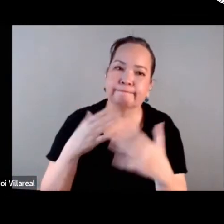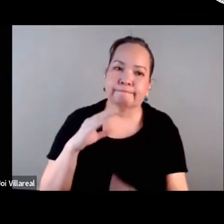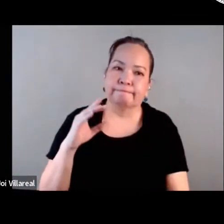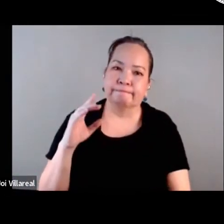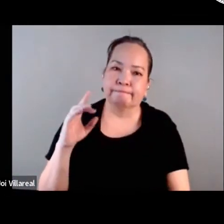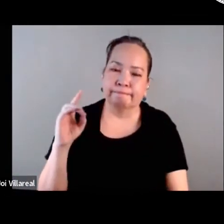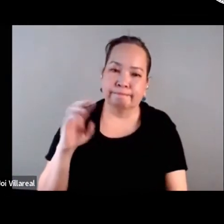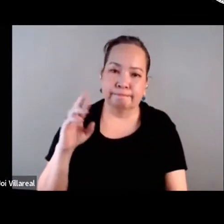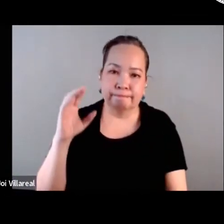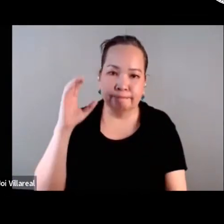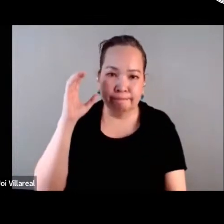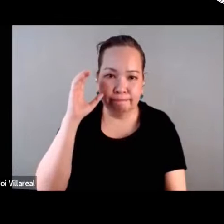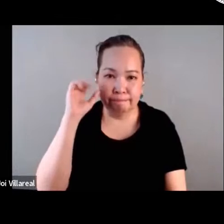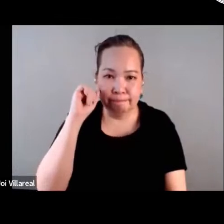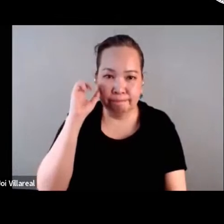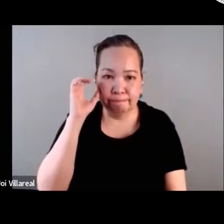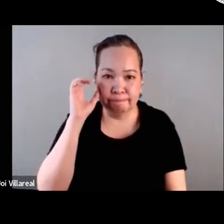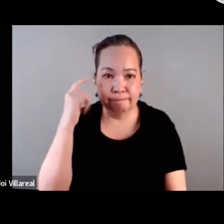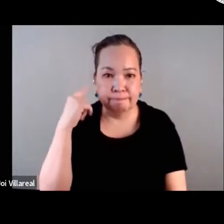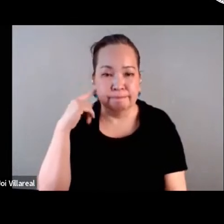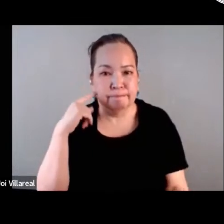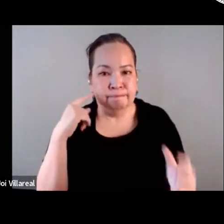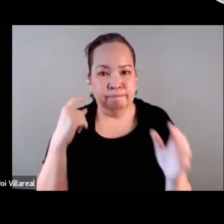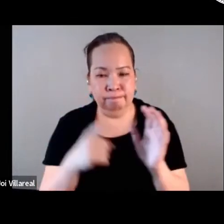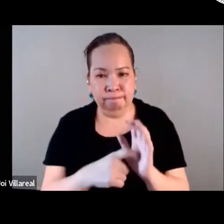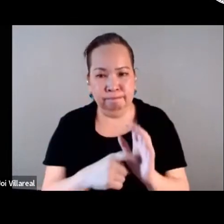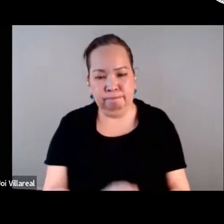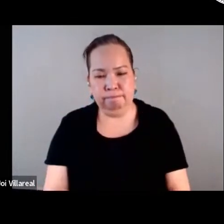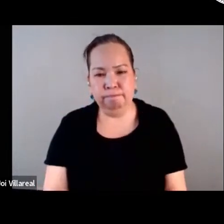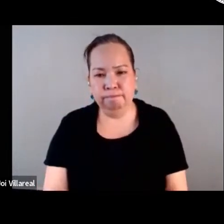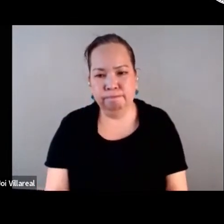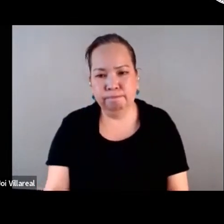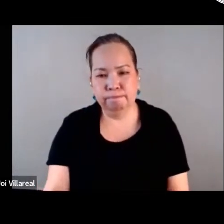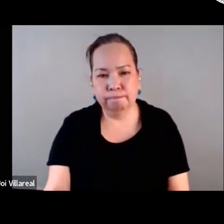Casanova. May I also now ask